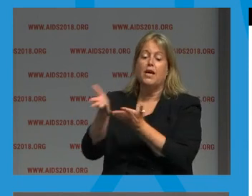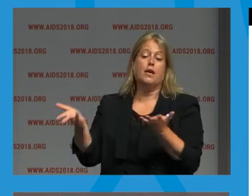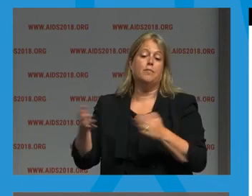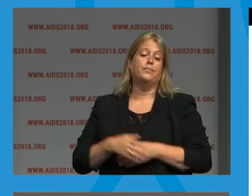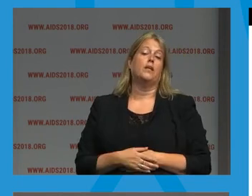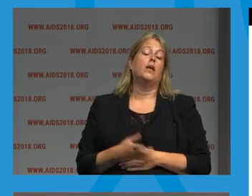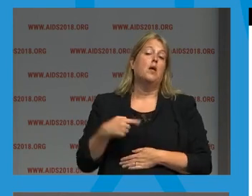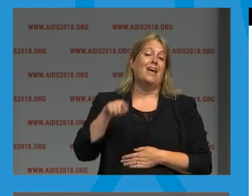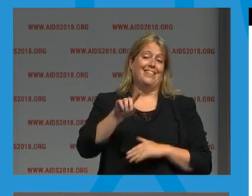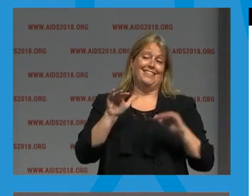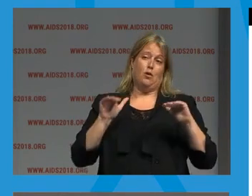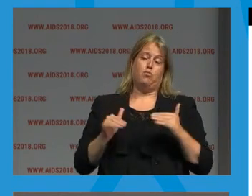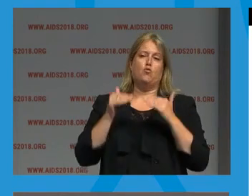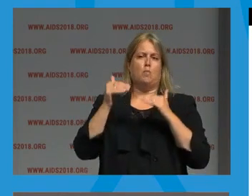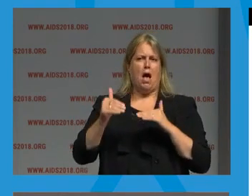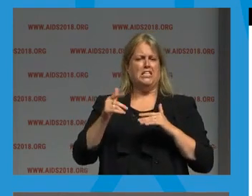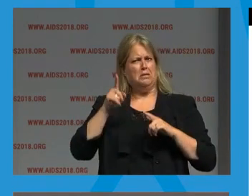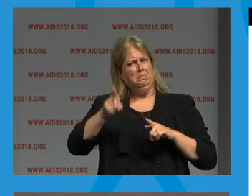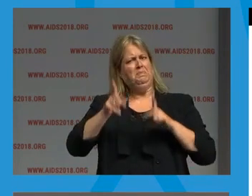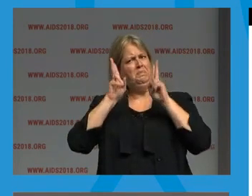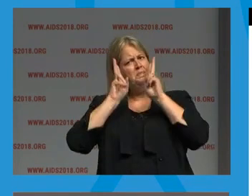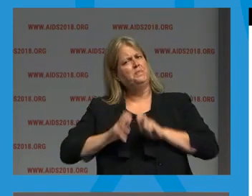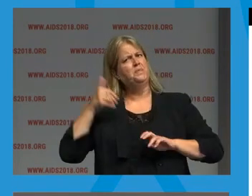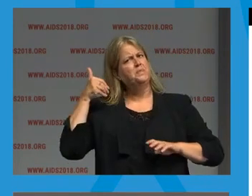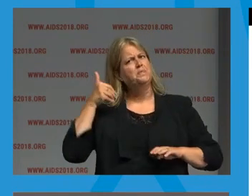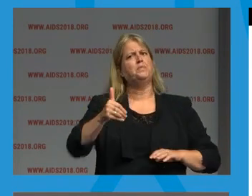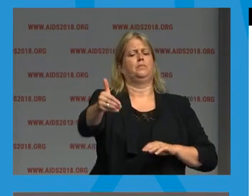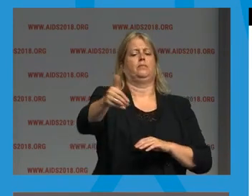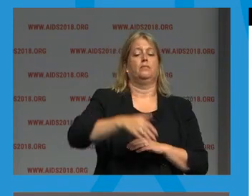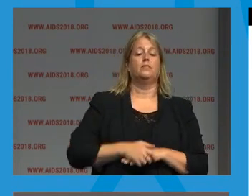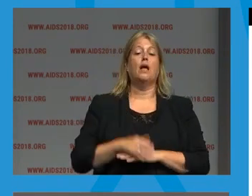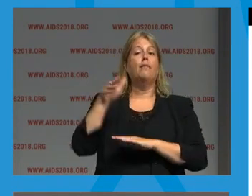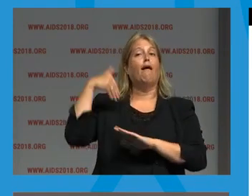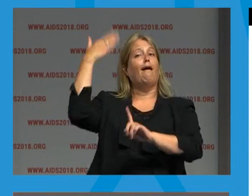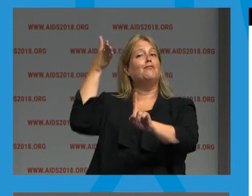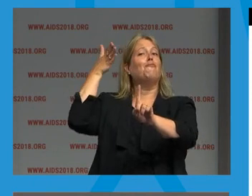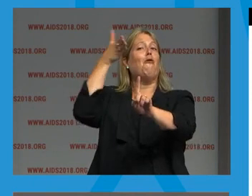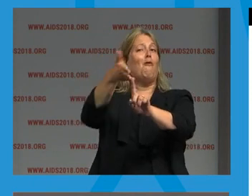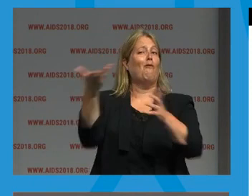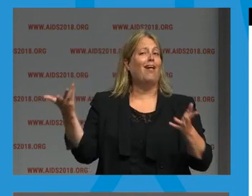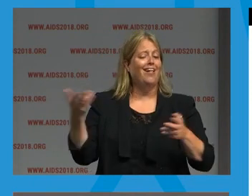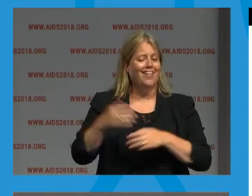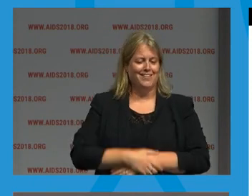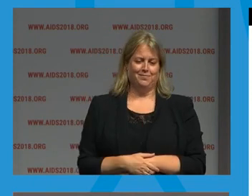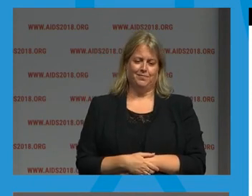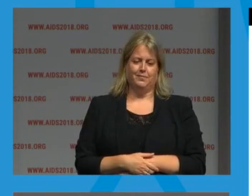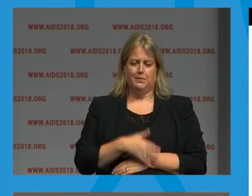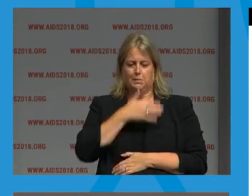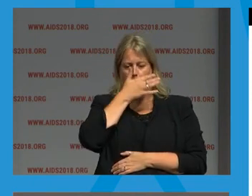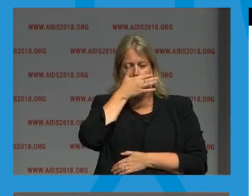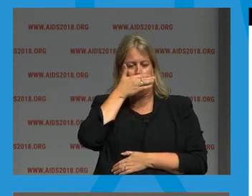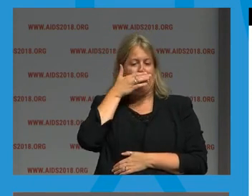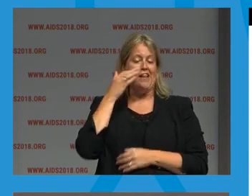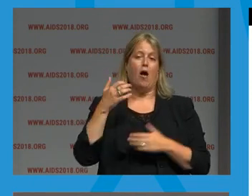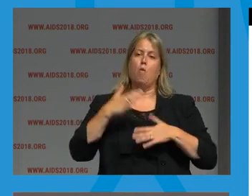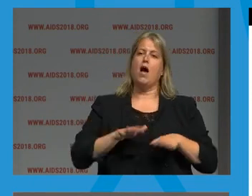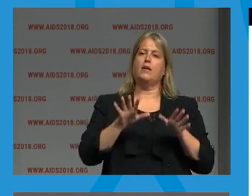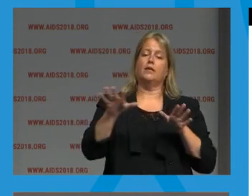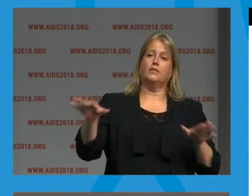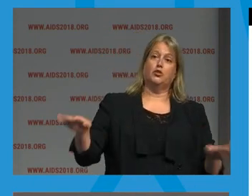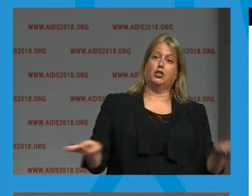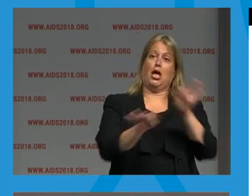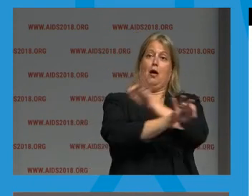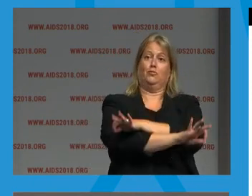that needs to be pursued vigorously with the ultimate goal, the end game, of substituting in